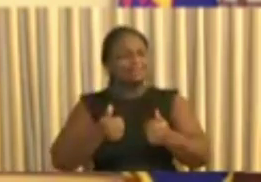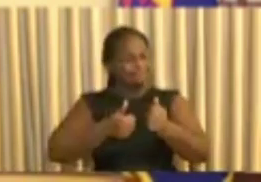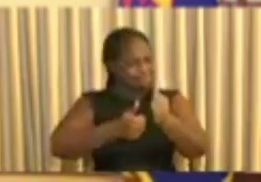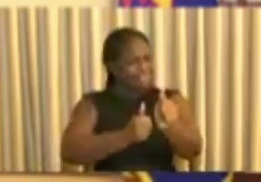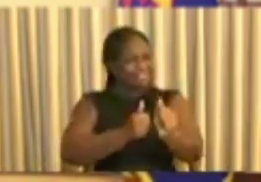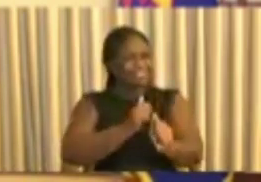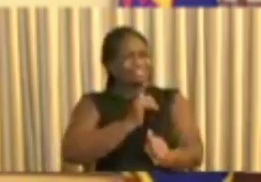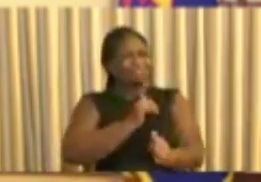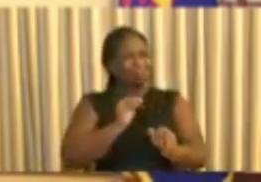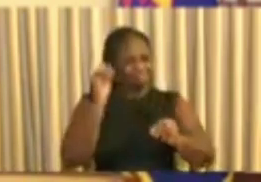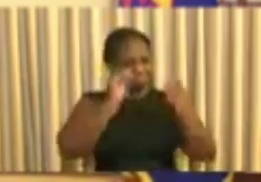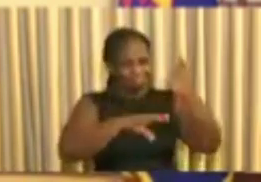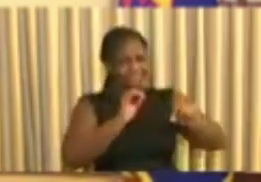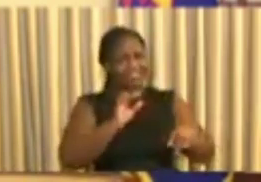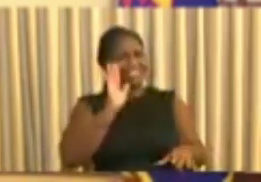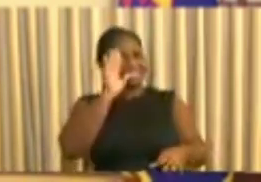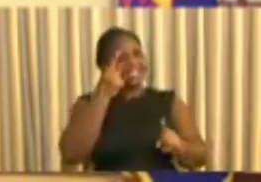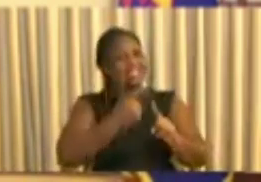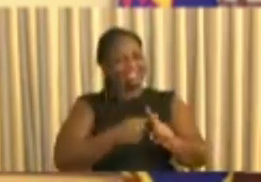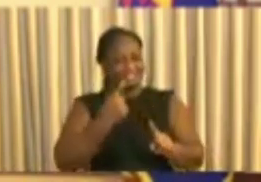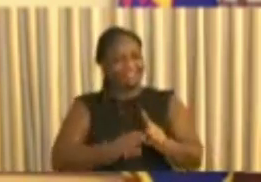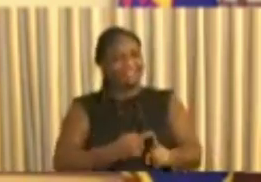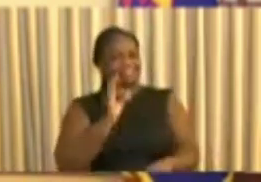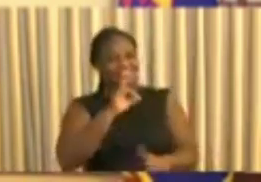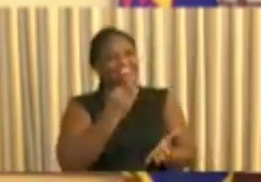by donating their salaries to the fund.